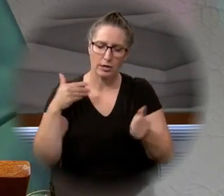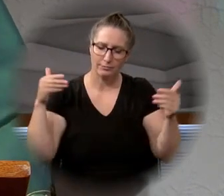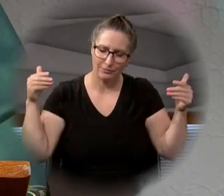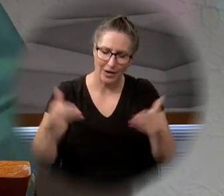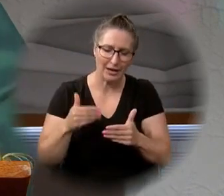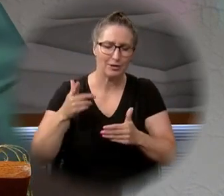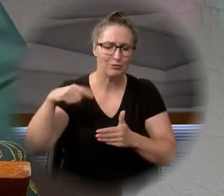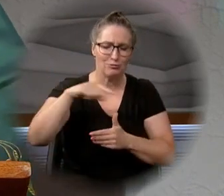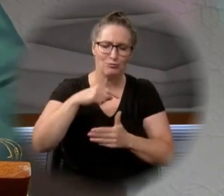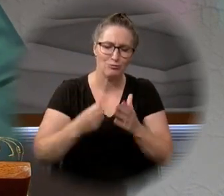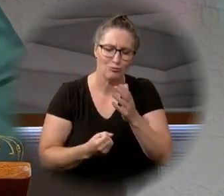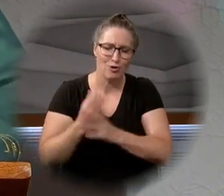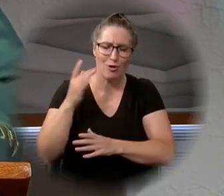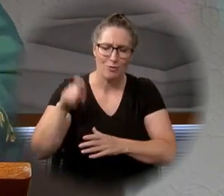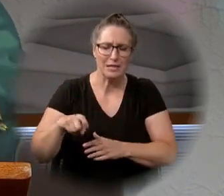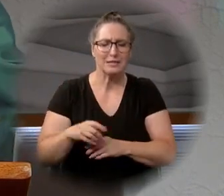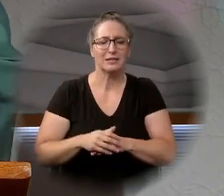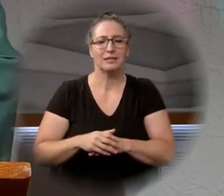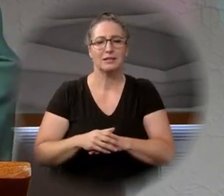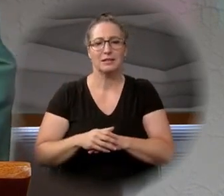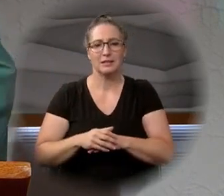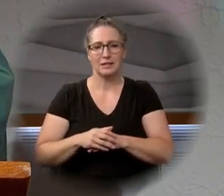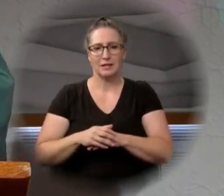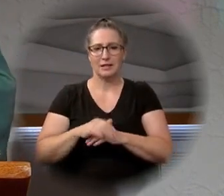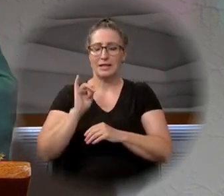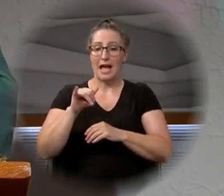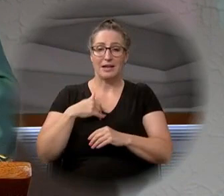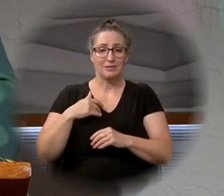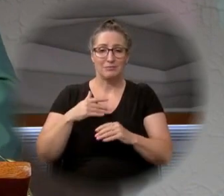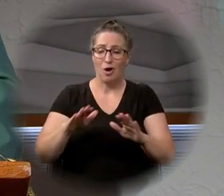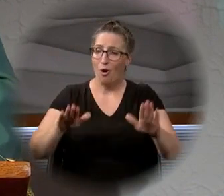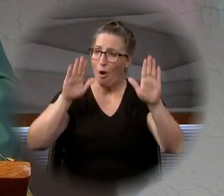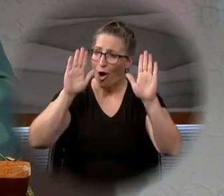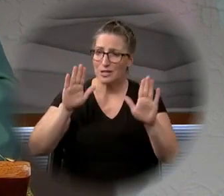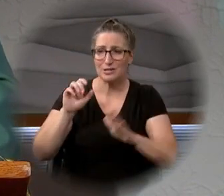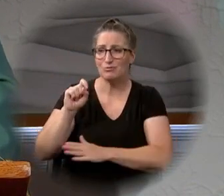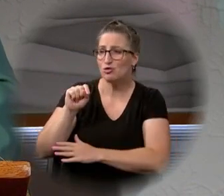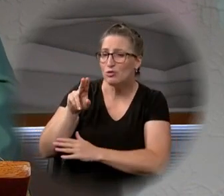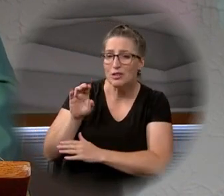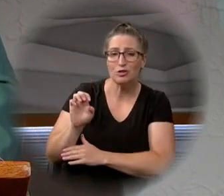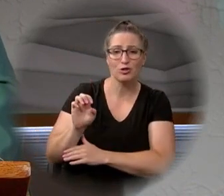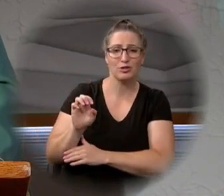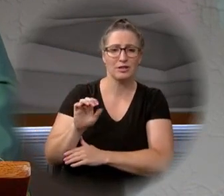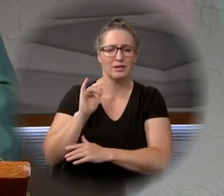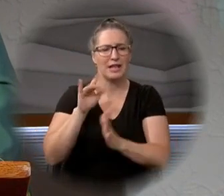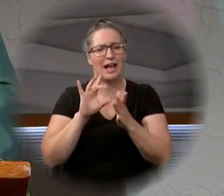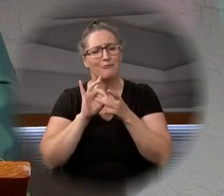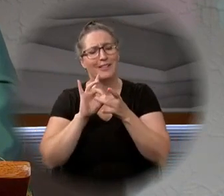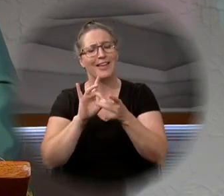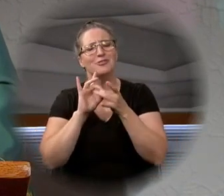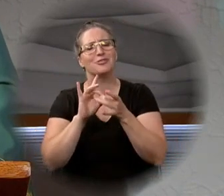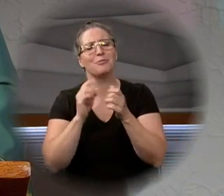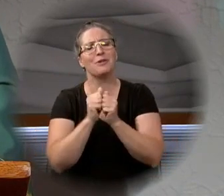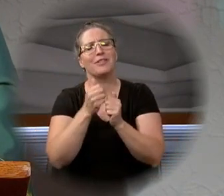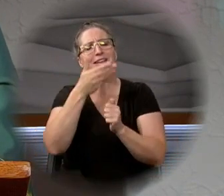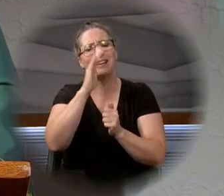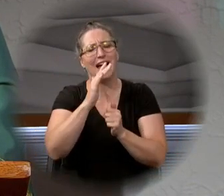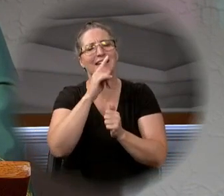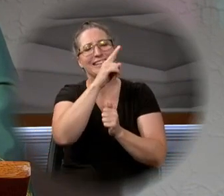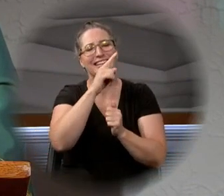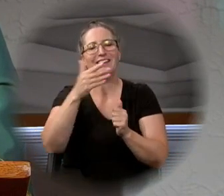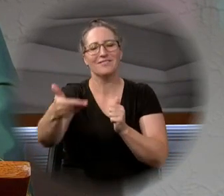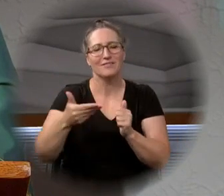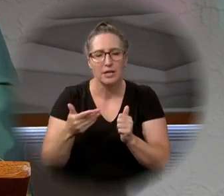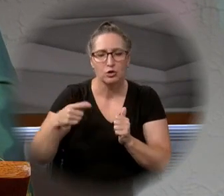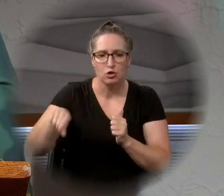That's the treasure of the pearl of great price, the treasure of that relationship with God that the Lord invites